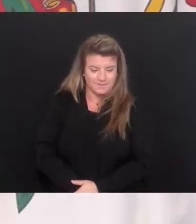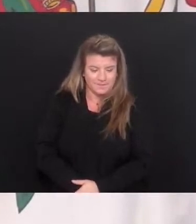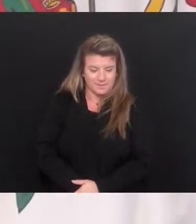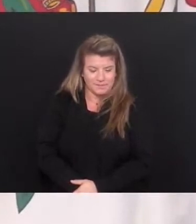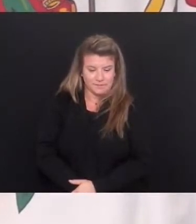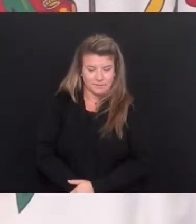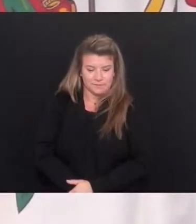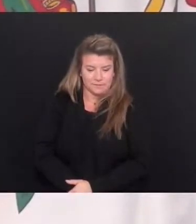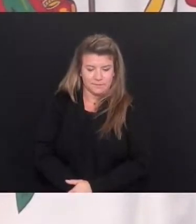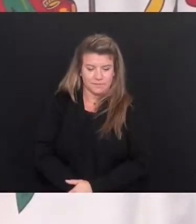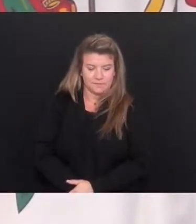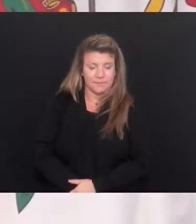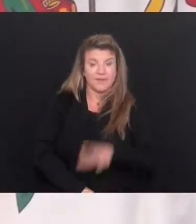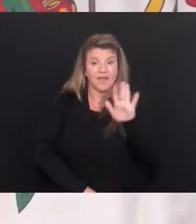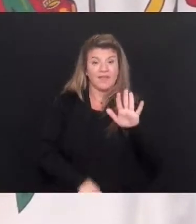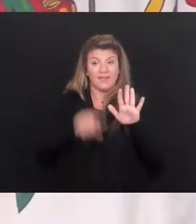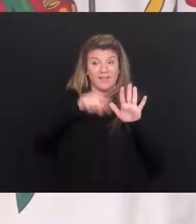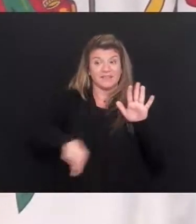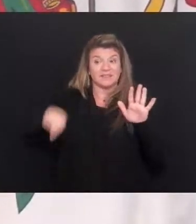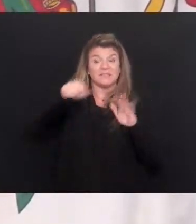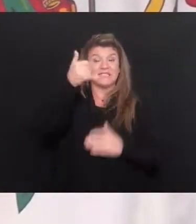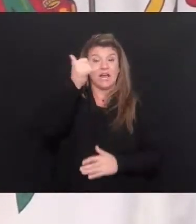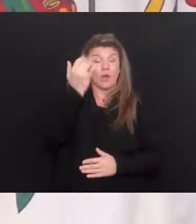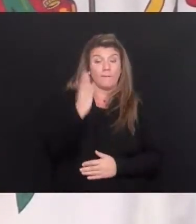all this in yellow and blue,